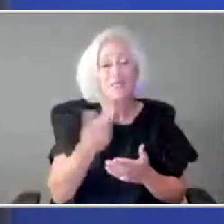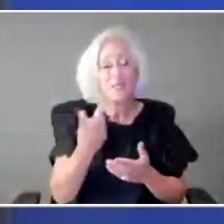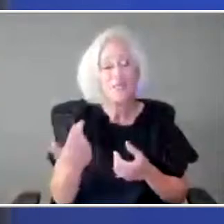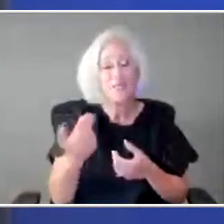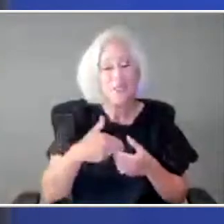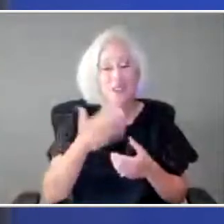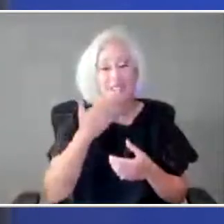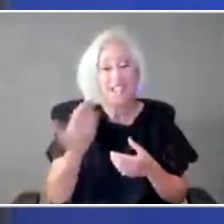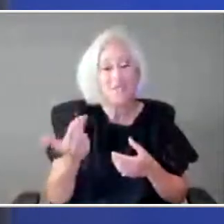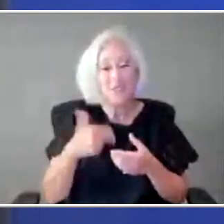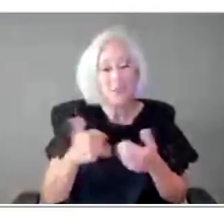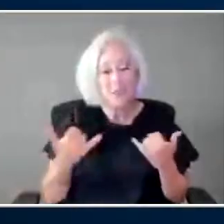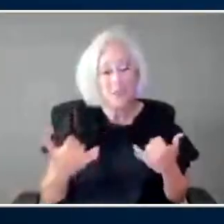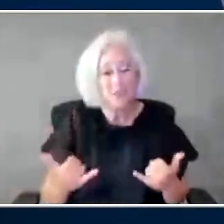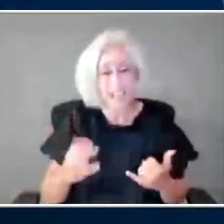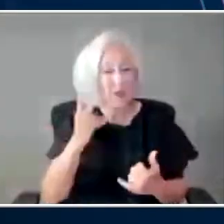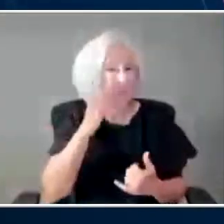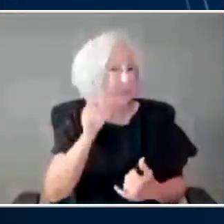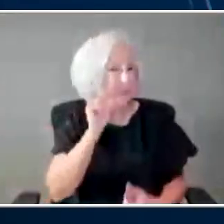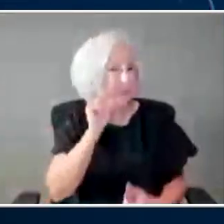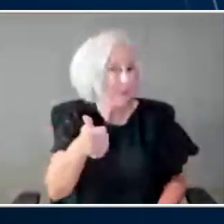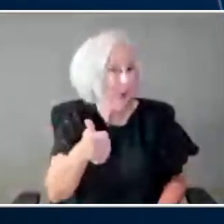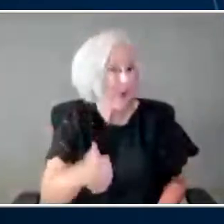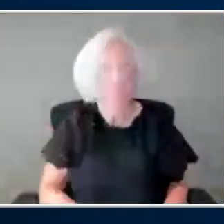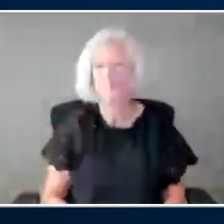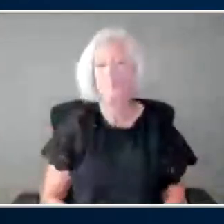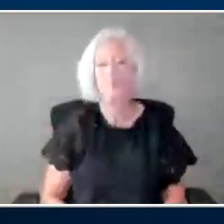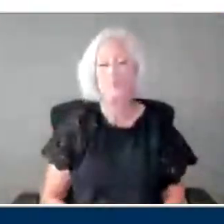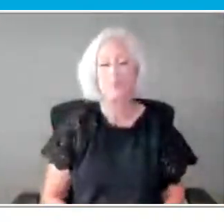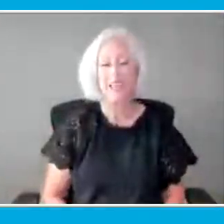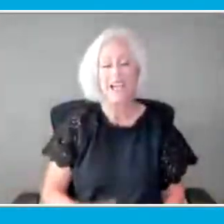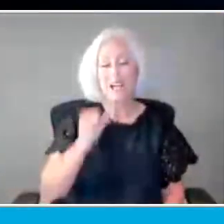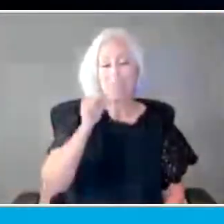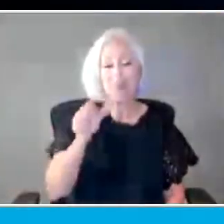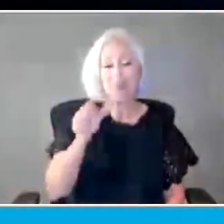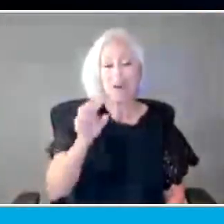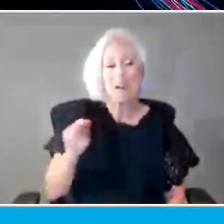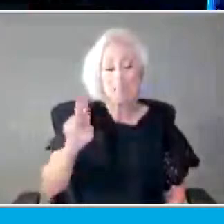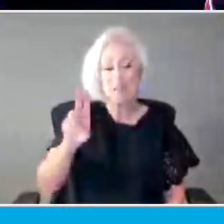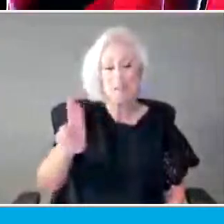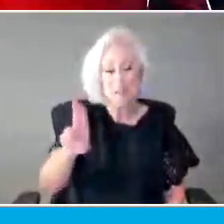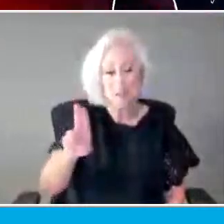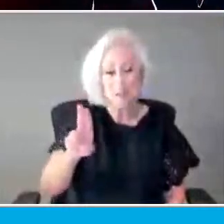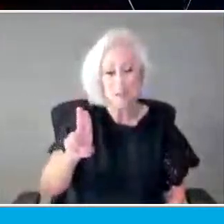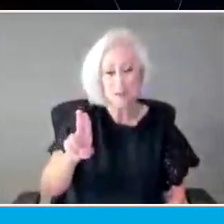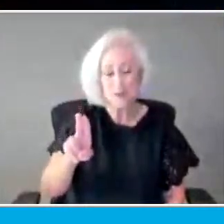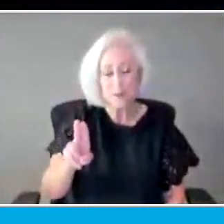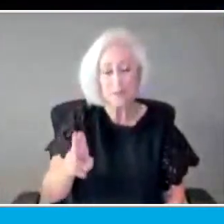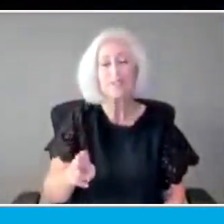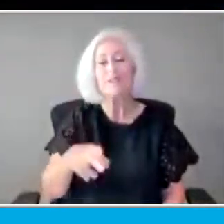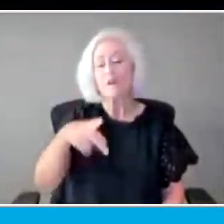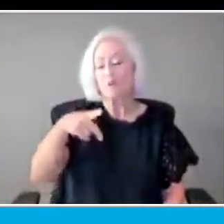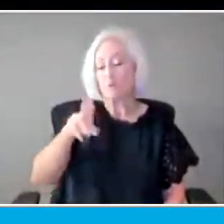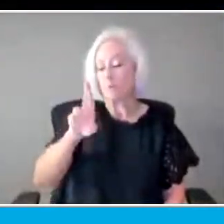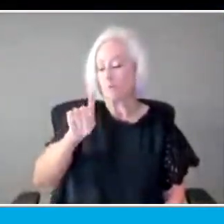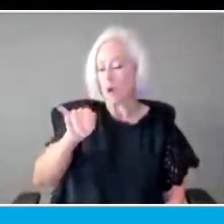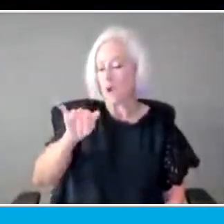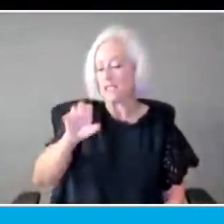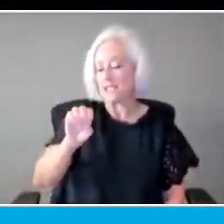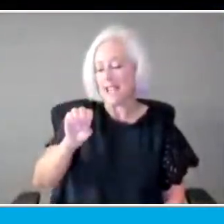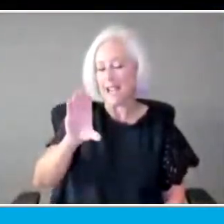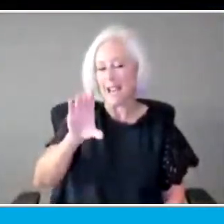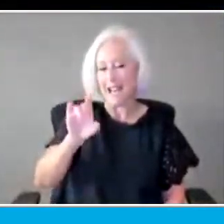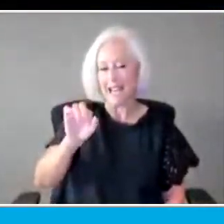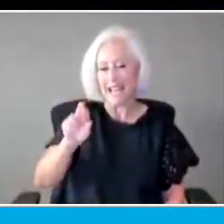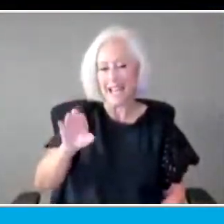us. We'll see you back here tomorrow. Coming up tomorrow on the Morning Medical Update. When prostate cancer spreads, a new kind of treatment can